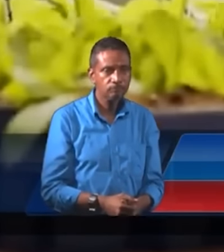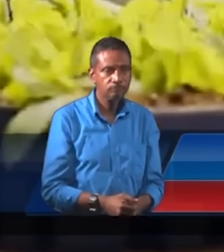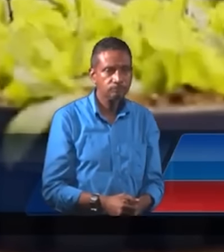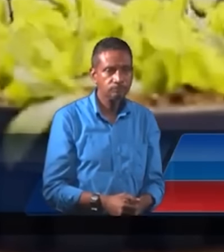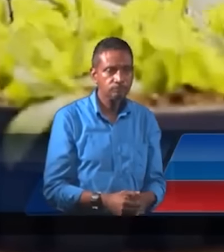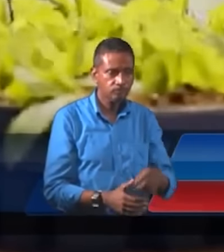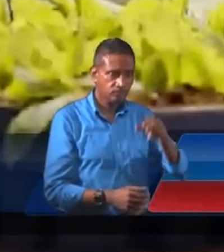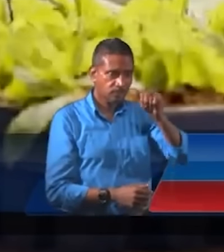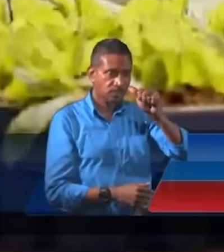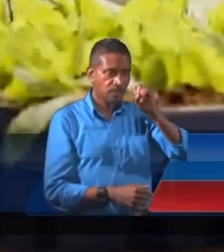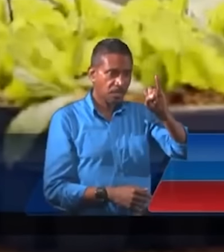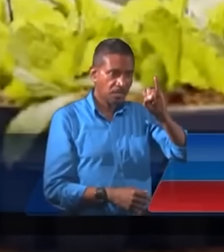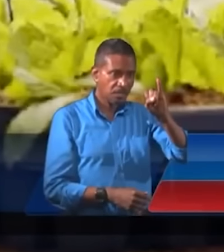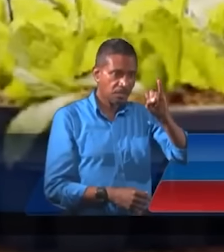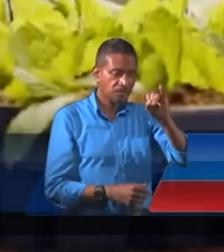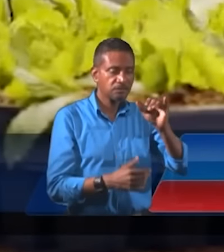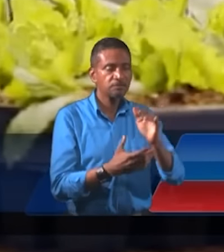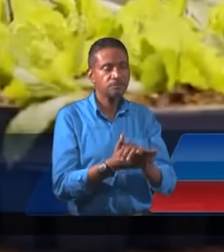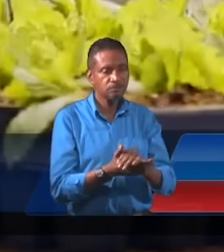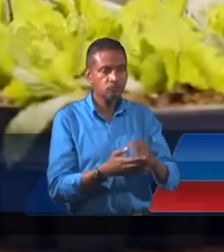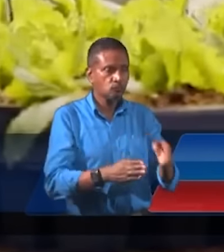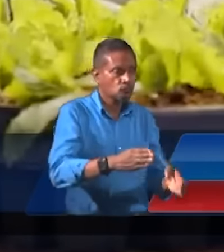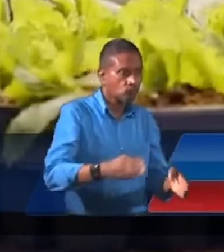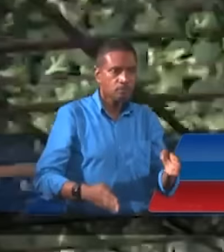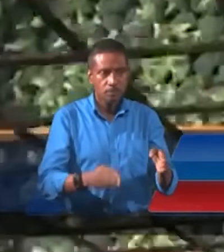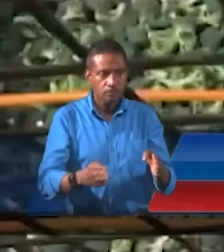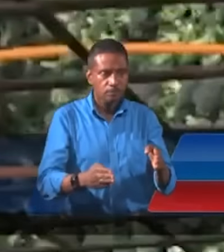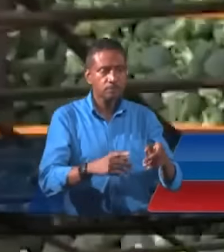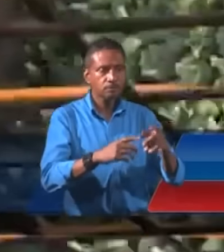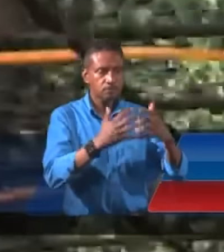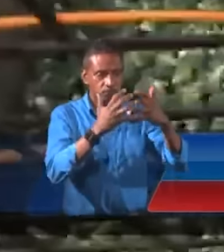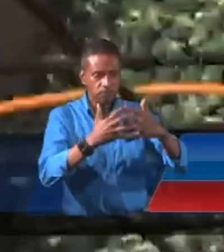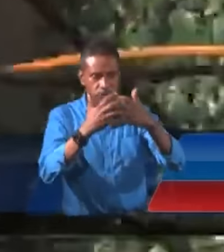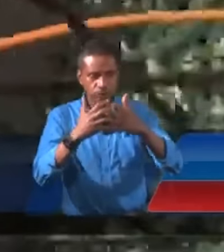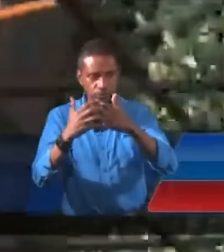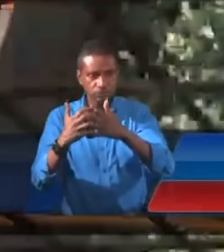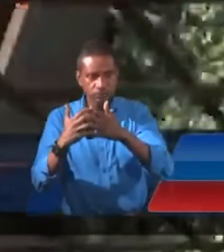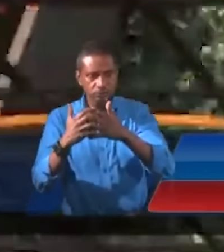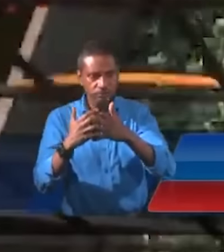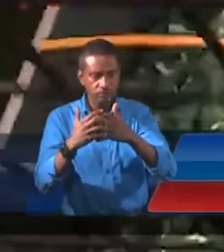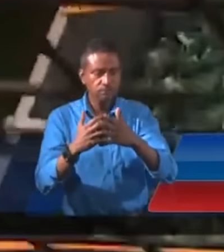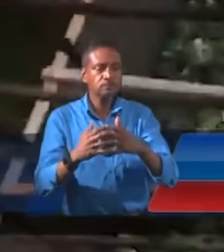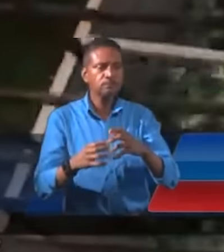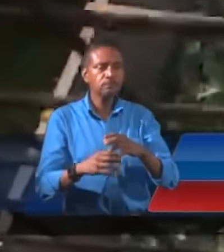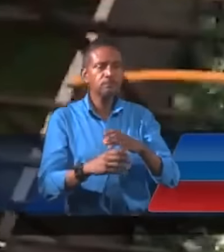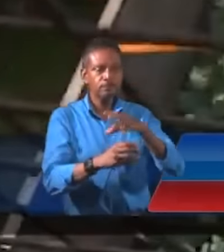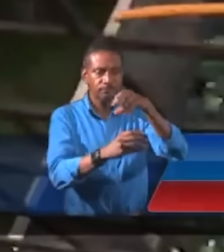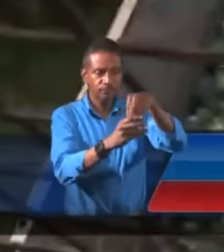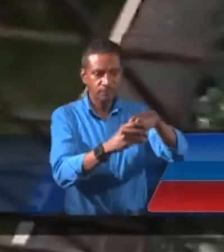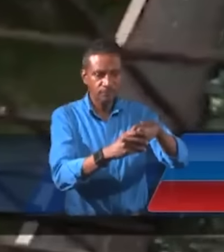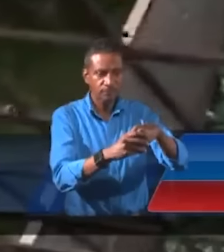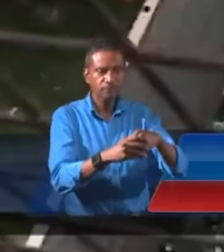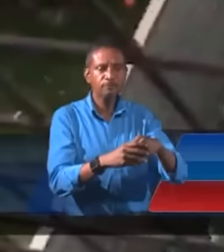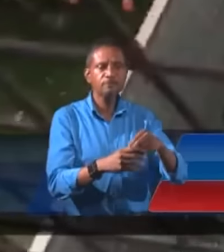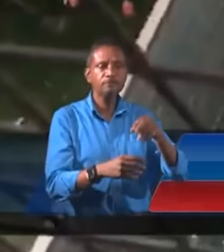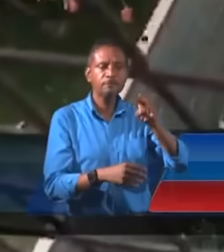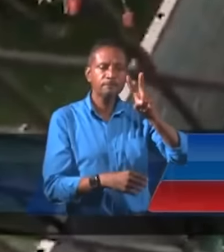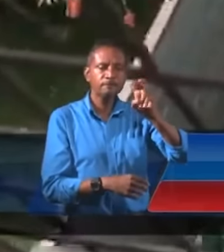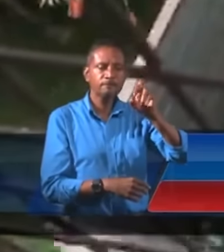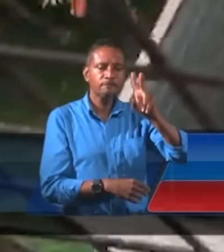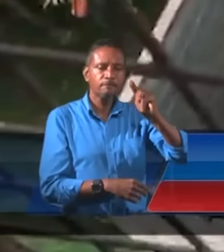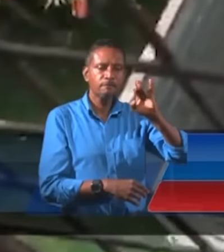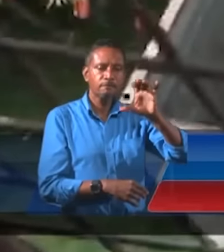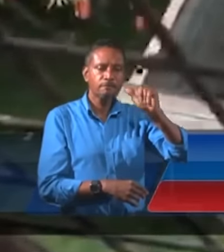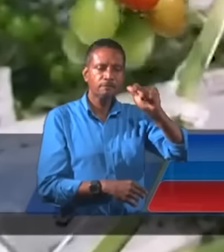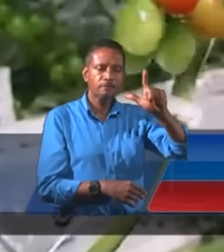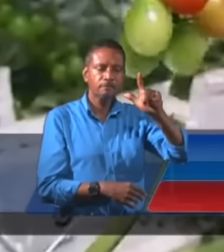artificial intelligence, Internet of Things, robotics and automation have found their applications in vertical farming, revolutionizing